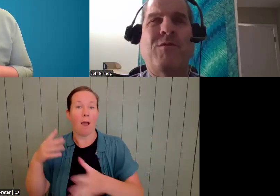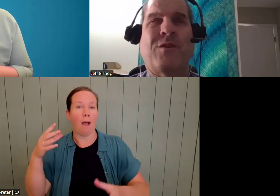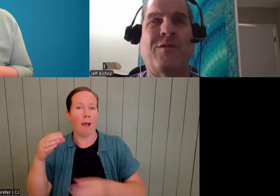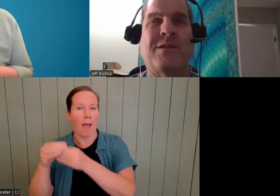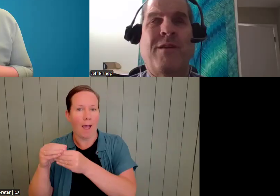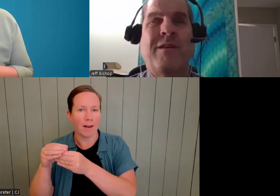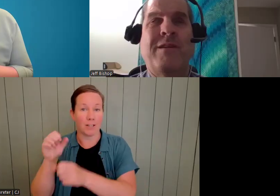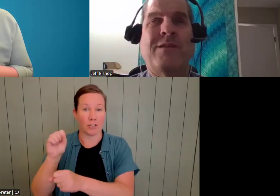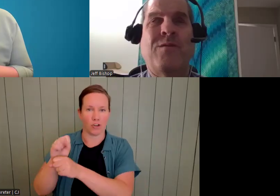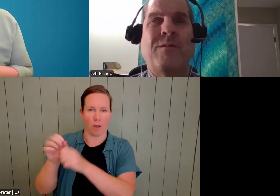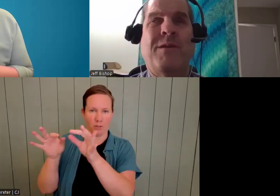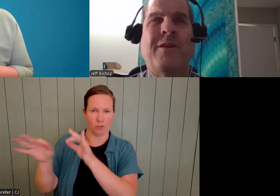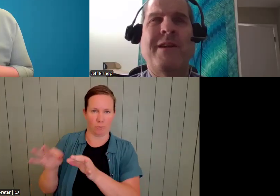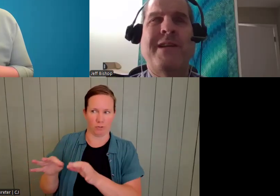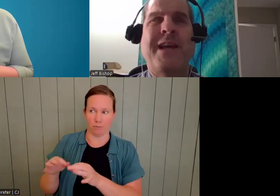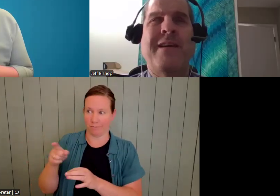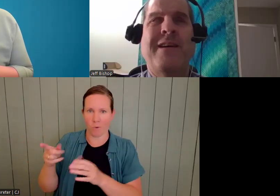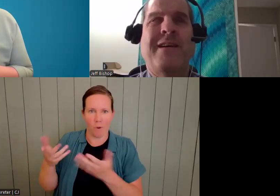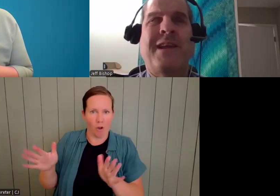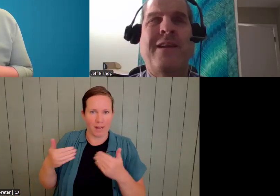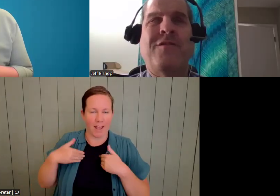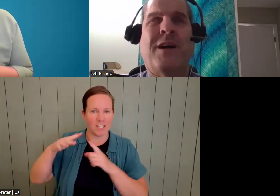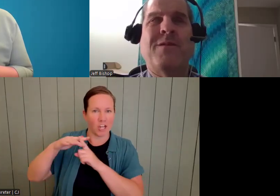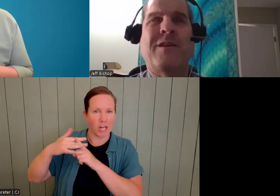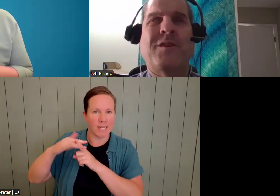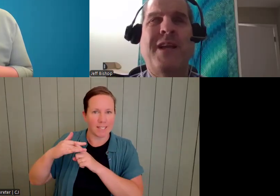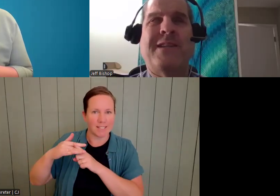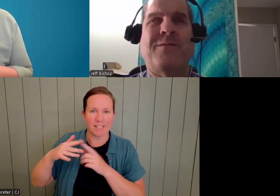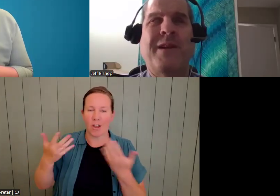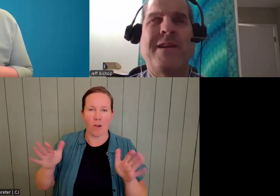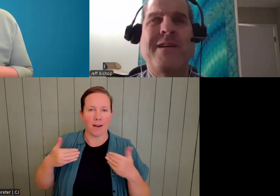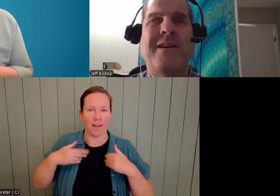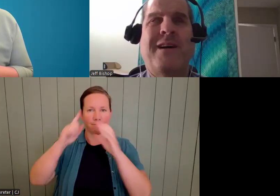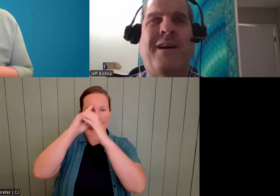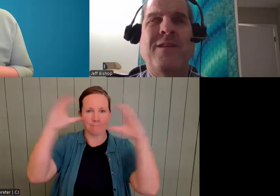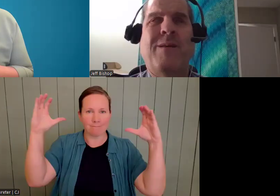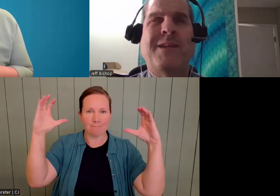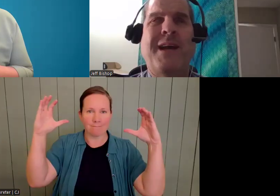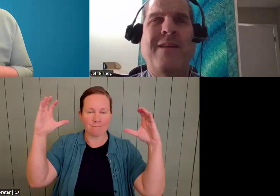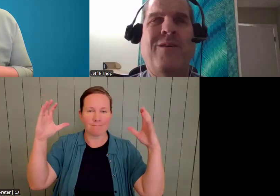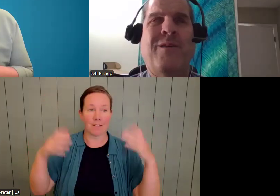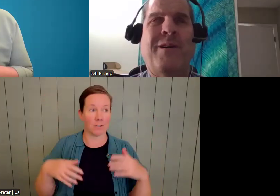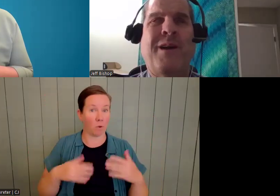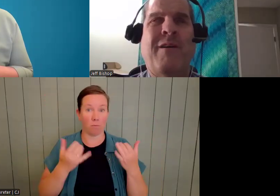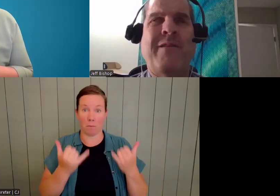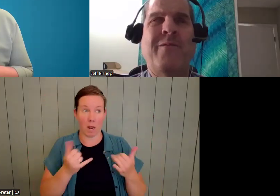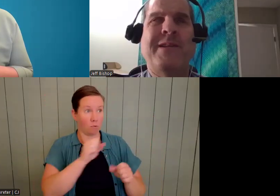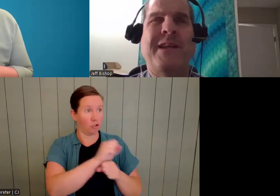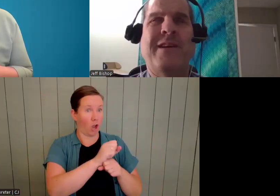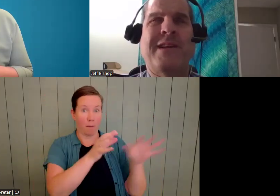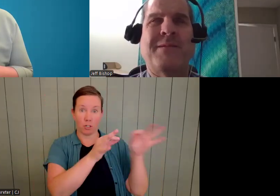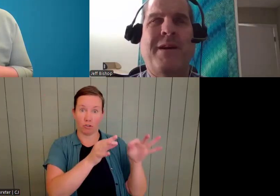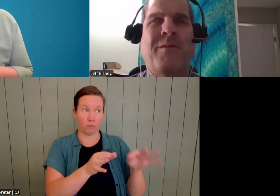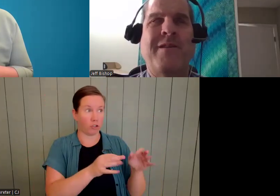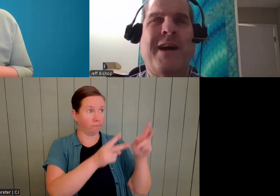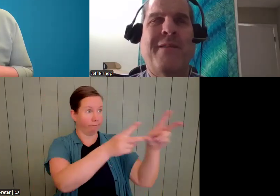be crucial. So literally take the job description as it's written on the website or however you received